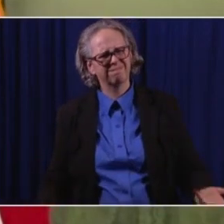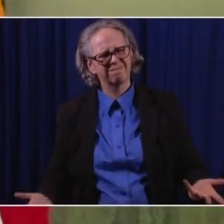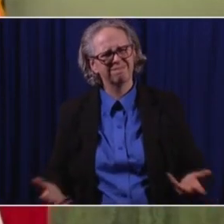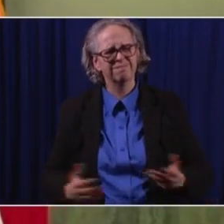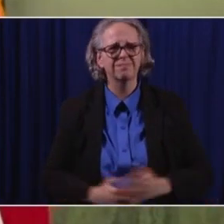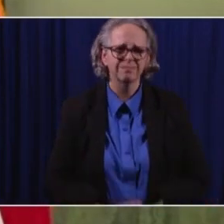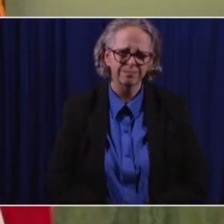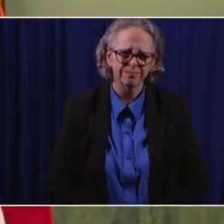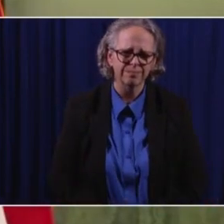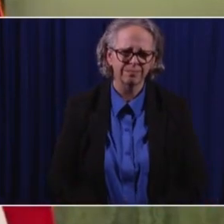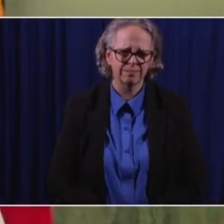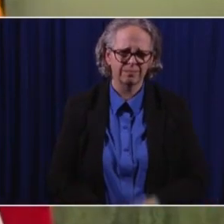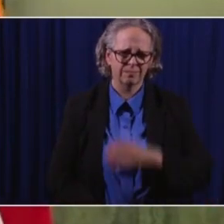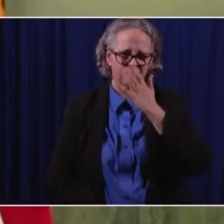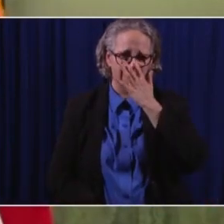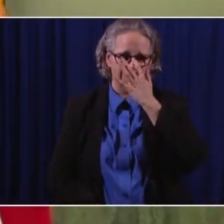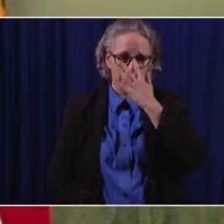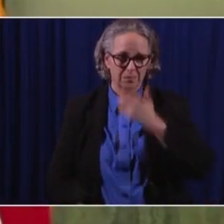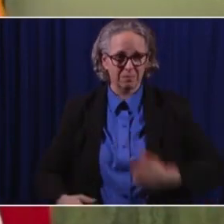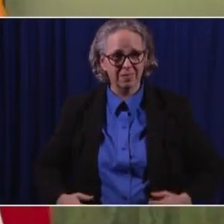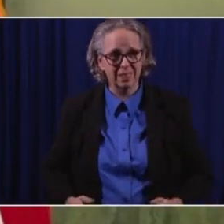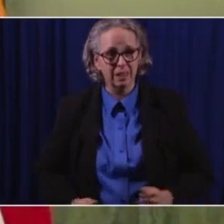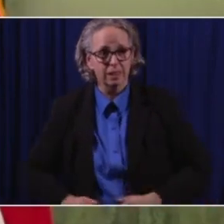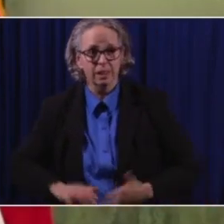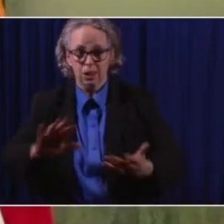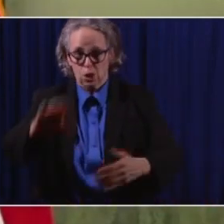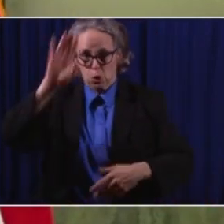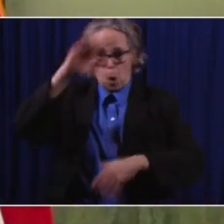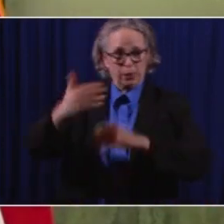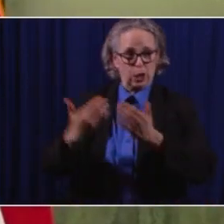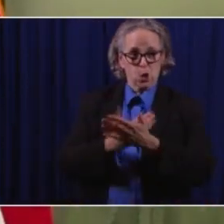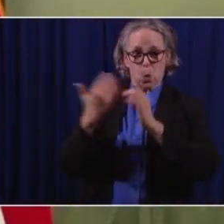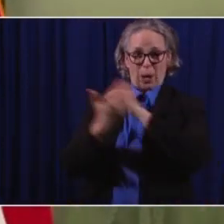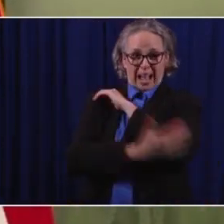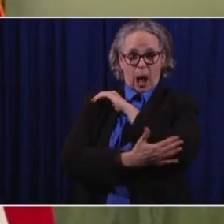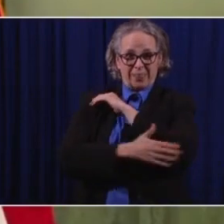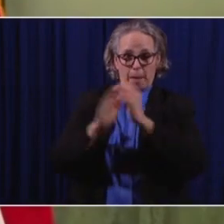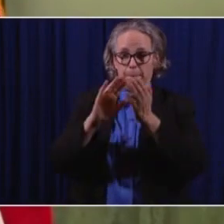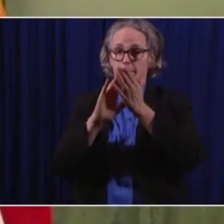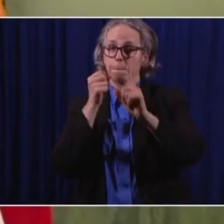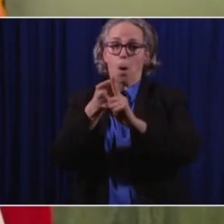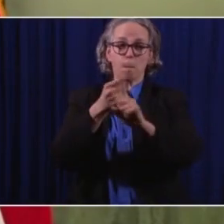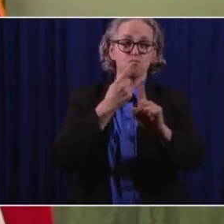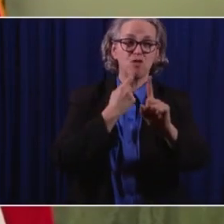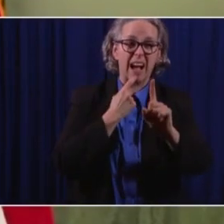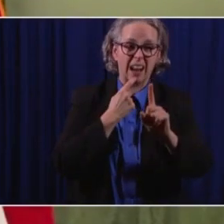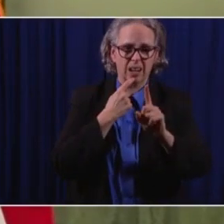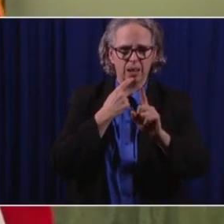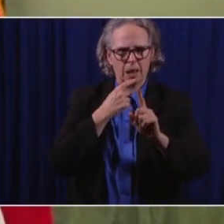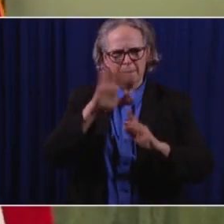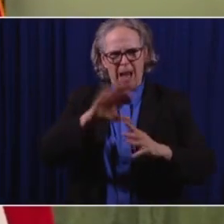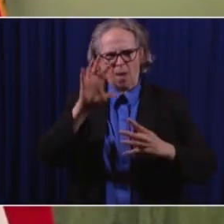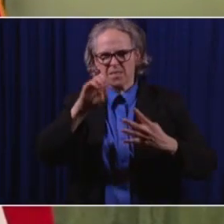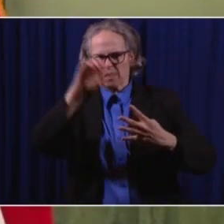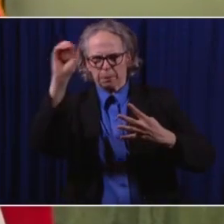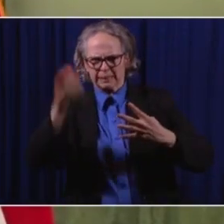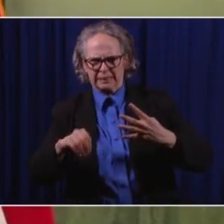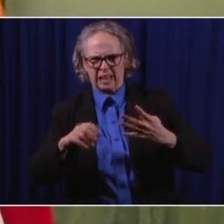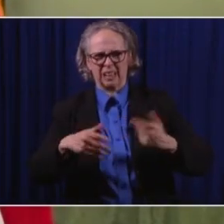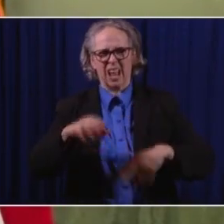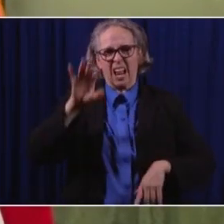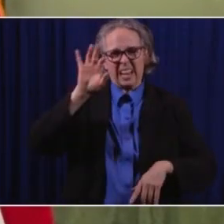new red counties, there are outbreaks related to funerals or weddings. Let me just say that again. In half of our new red counties, there are outbreaks